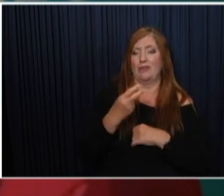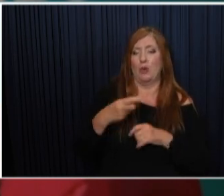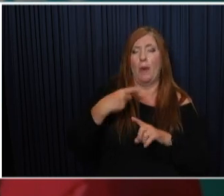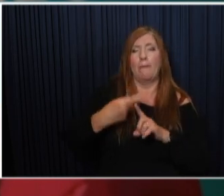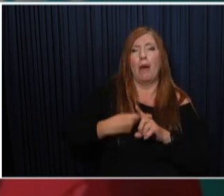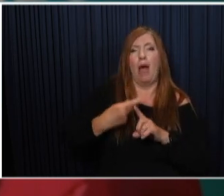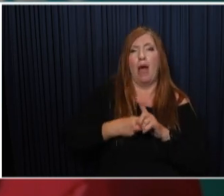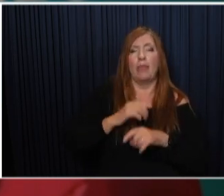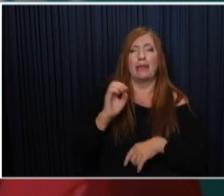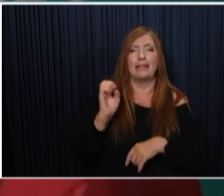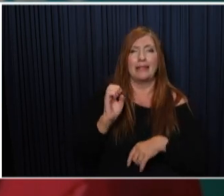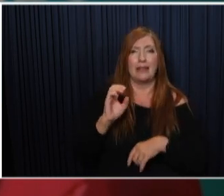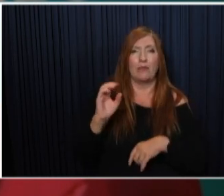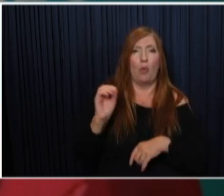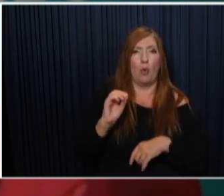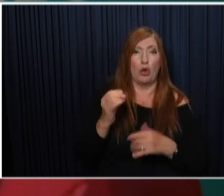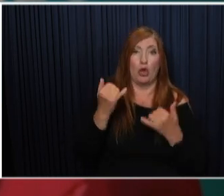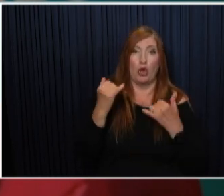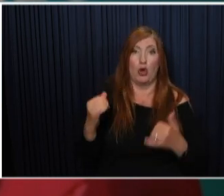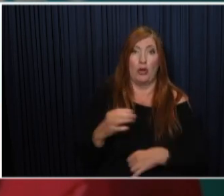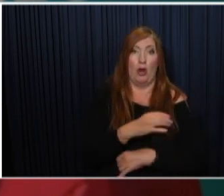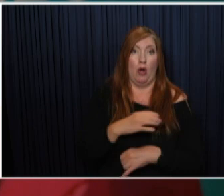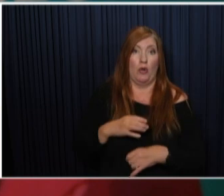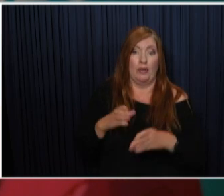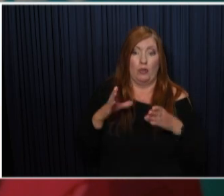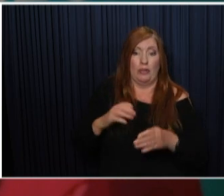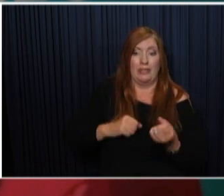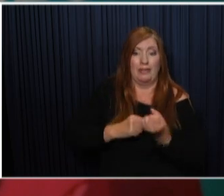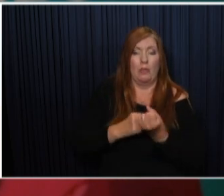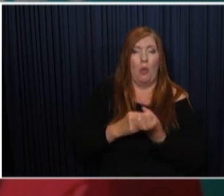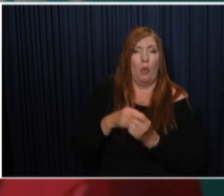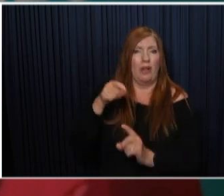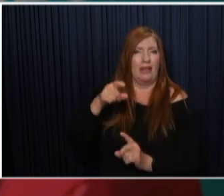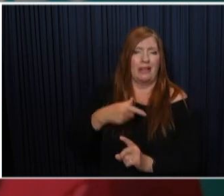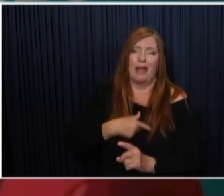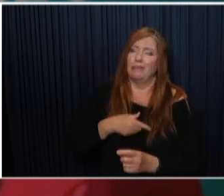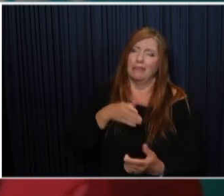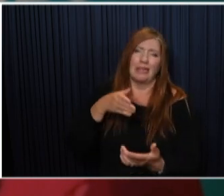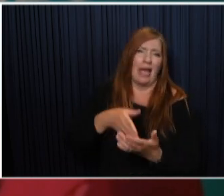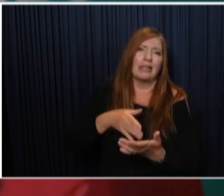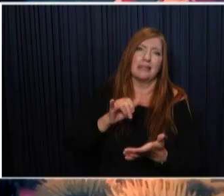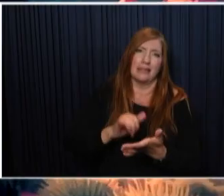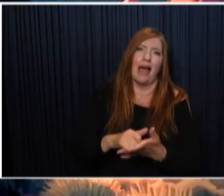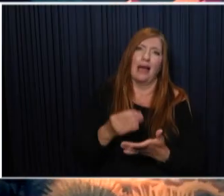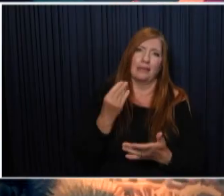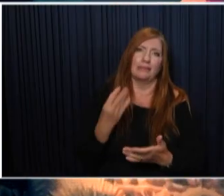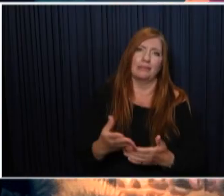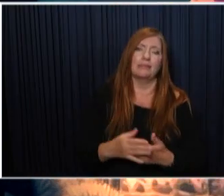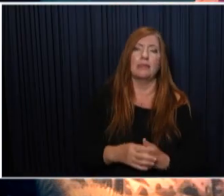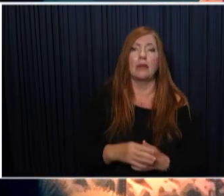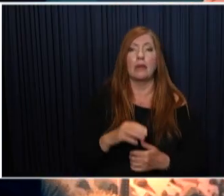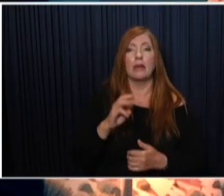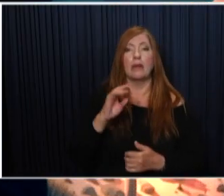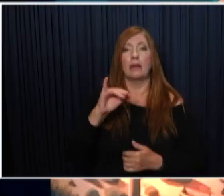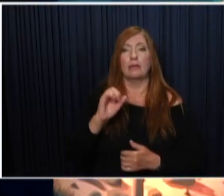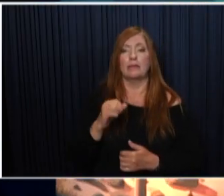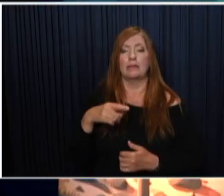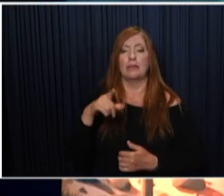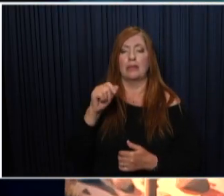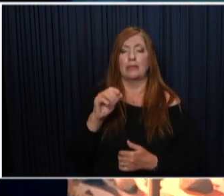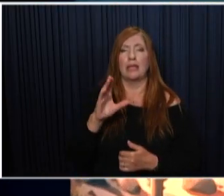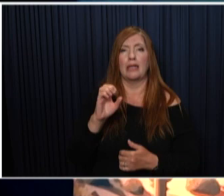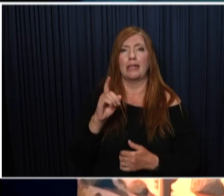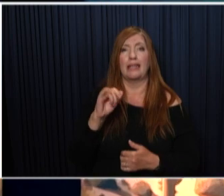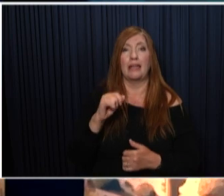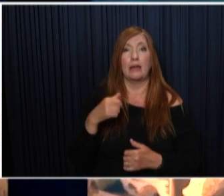orders, and our current congressman is supporting him, and I'm just against that. Okay. Ms. Placentia, your thoughts on that? We have 4